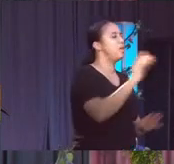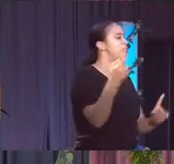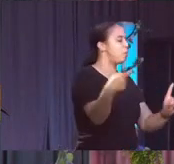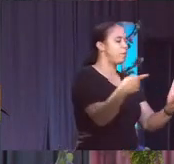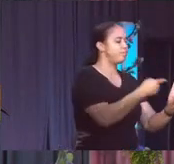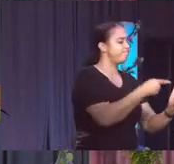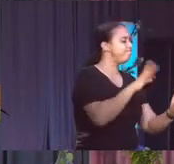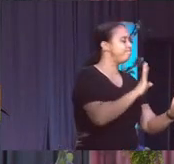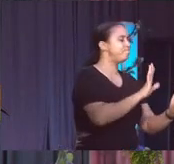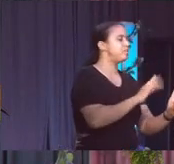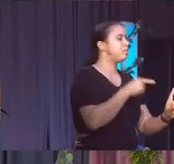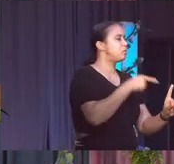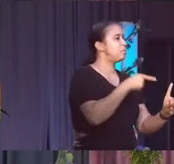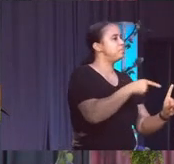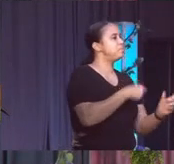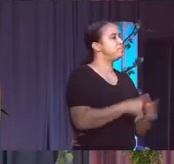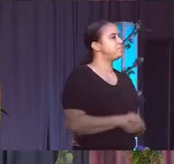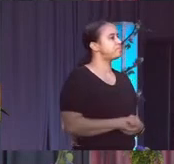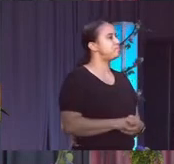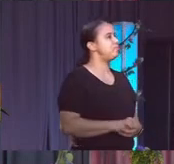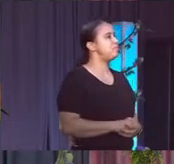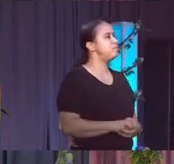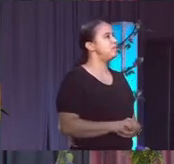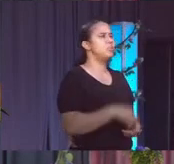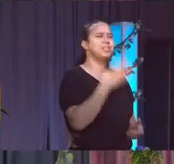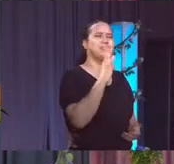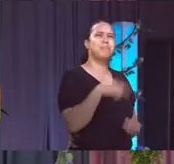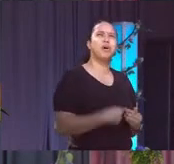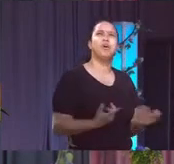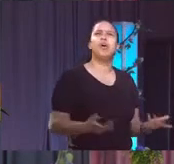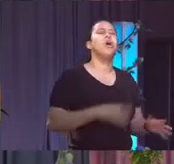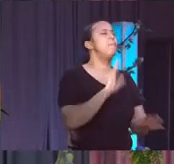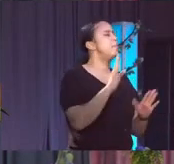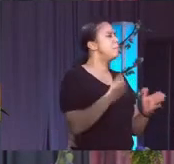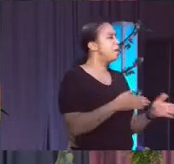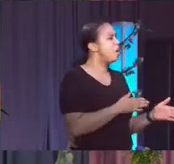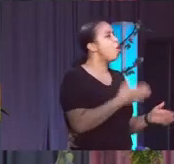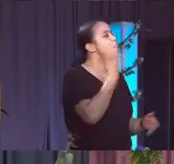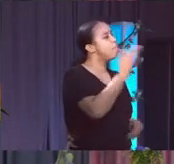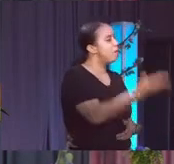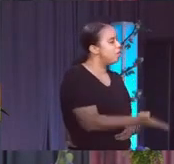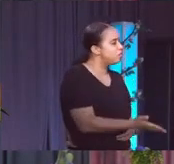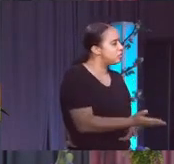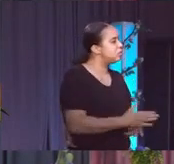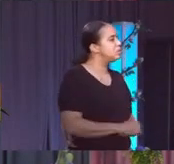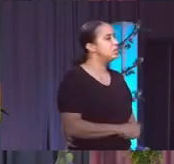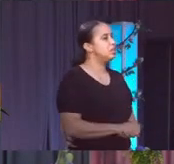to my what was I saying? Be prepared. Open your mouth.